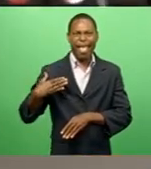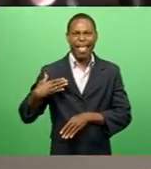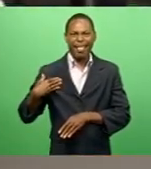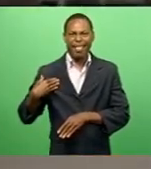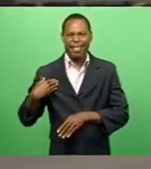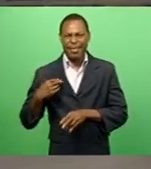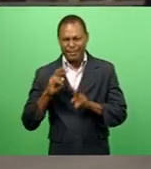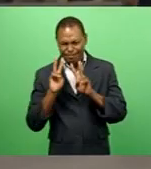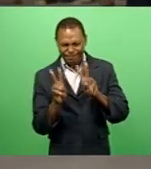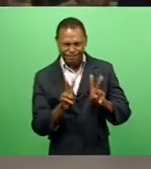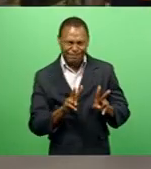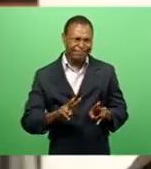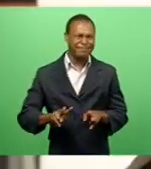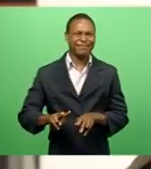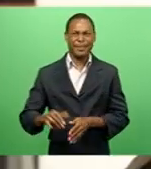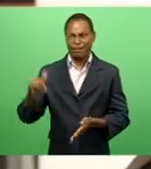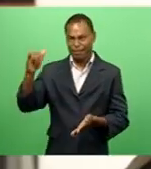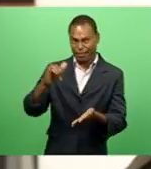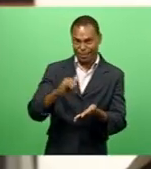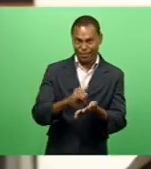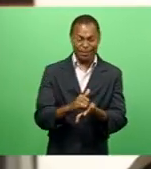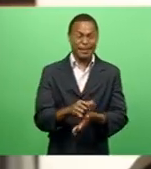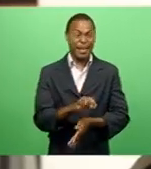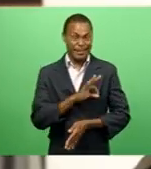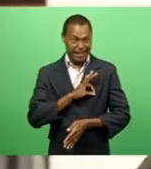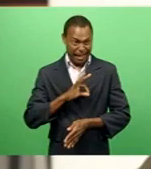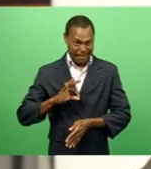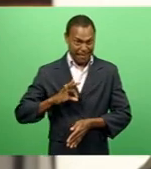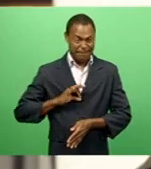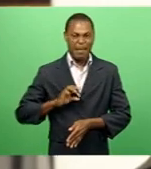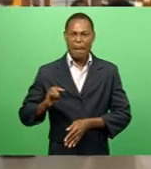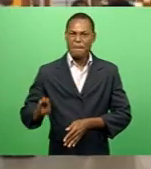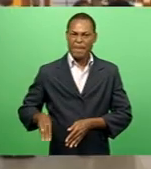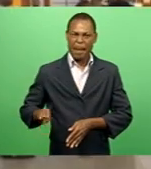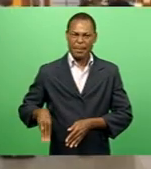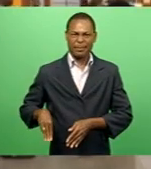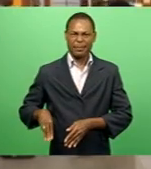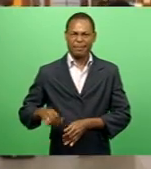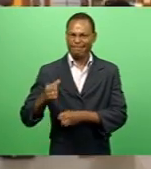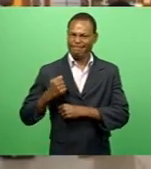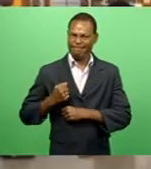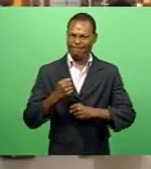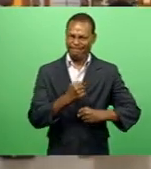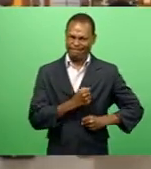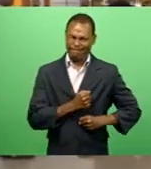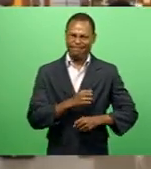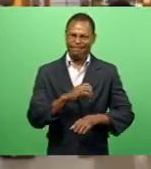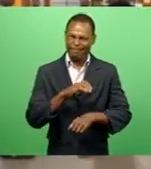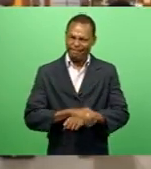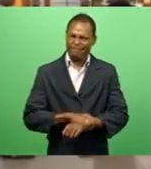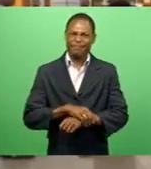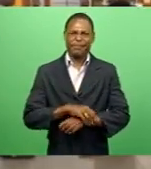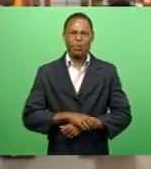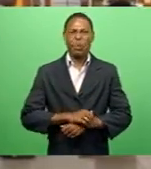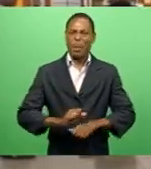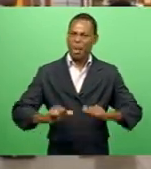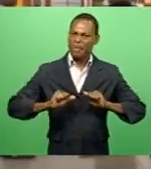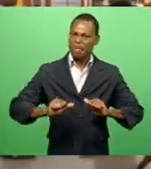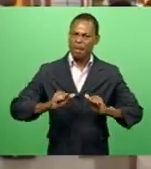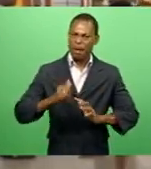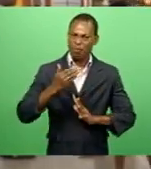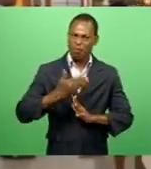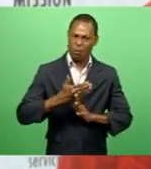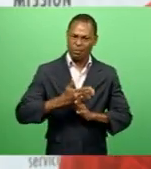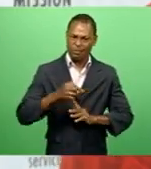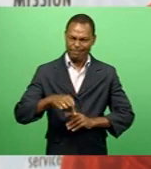staff, aviation and maritime staff and members of the disciplined forces who have defended our border through this pandemic.